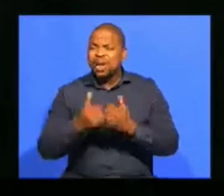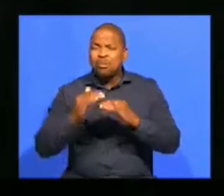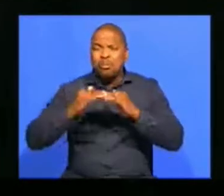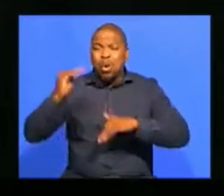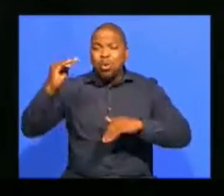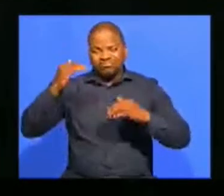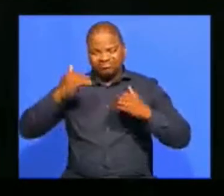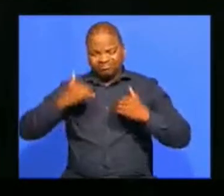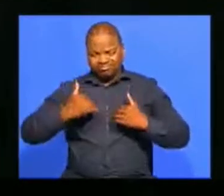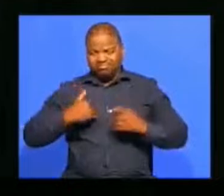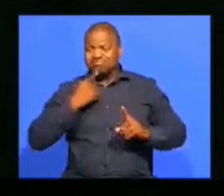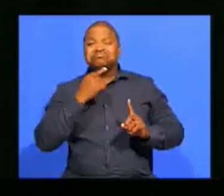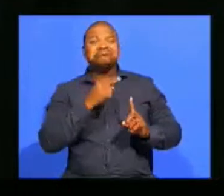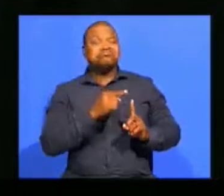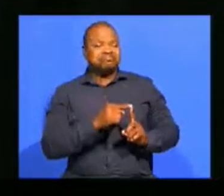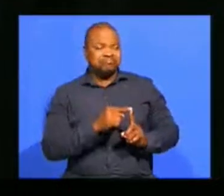severe